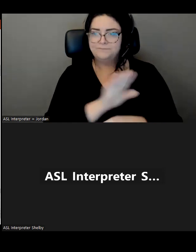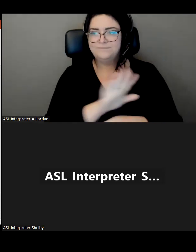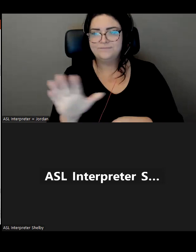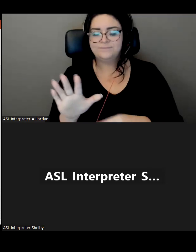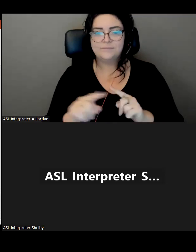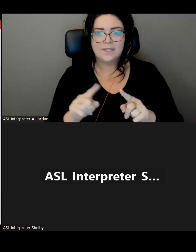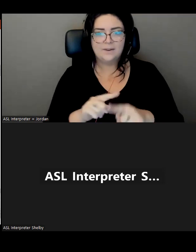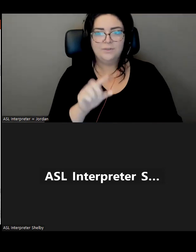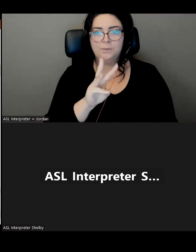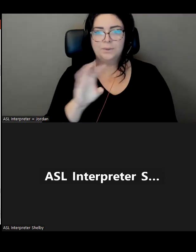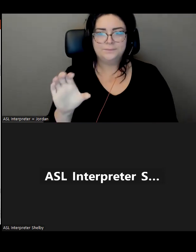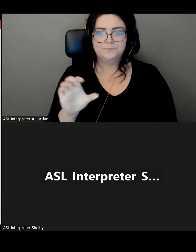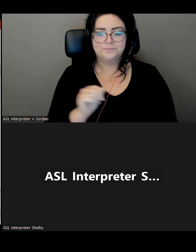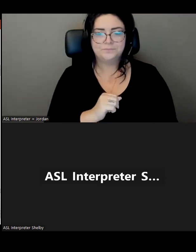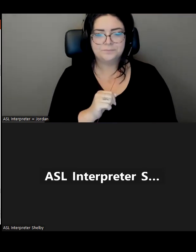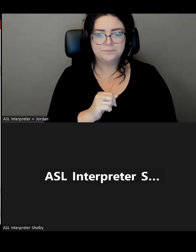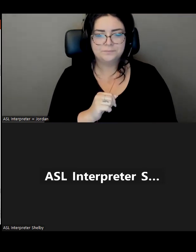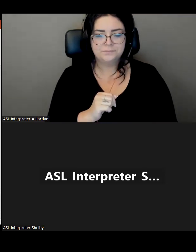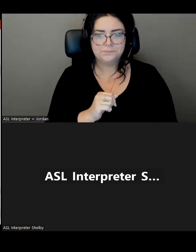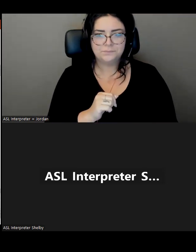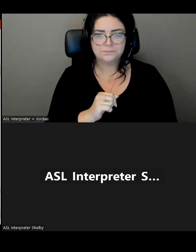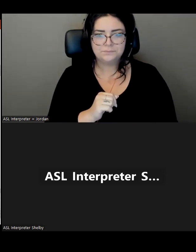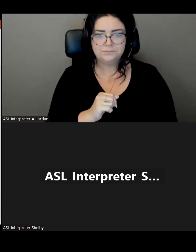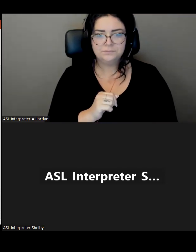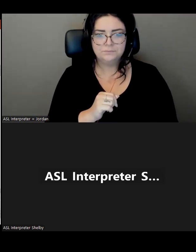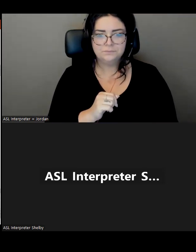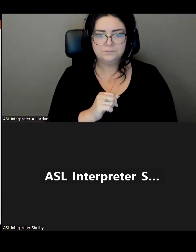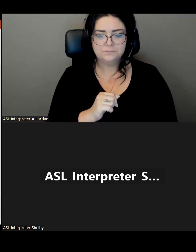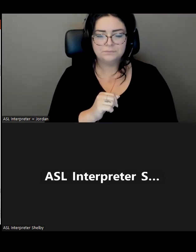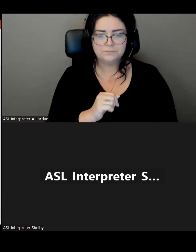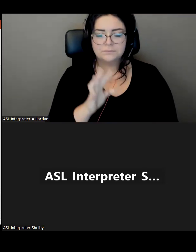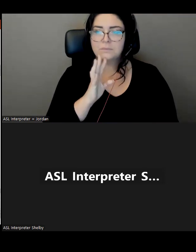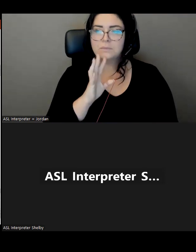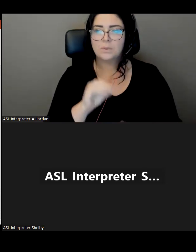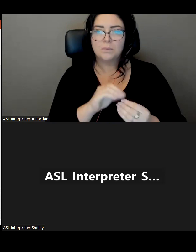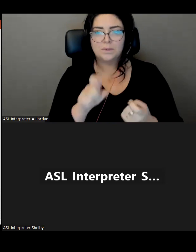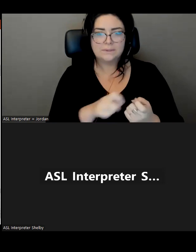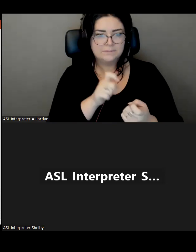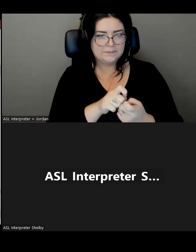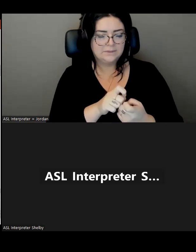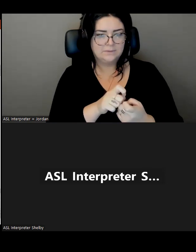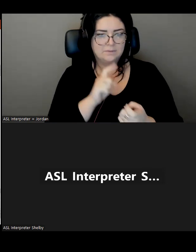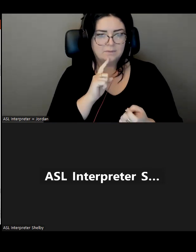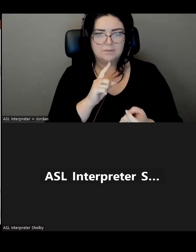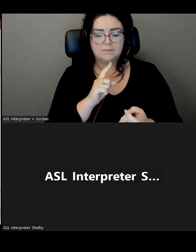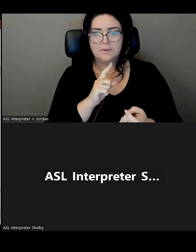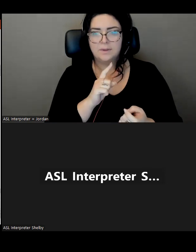coalitions. And then we will speak, I guess, a little bit more specifically about the involvement